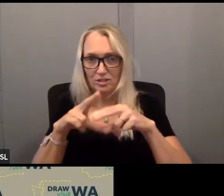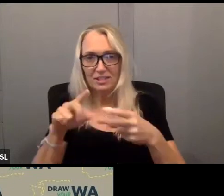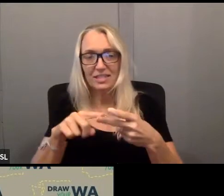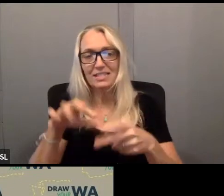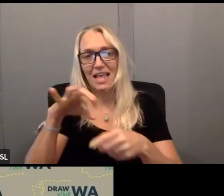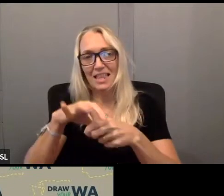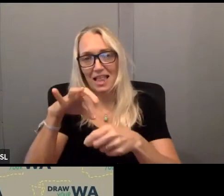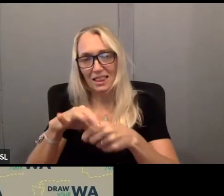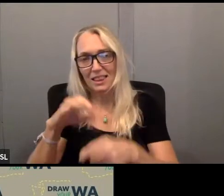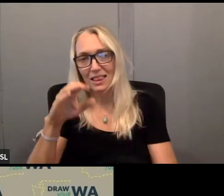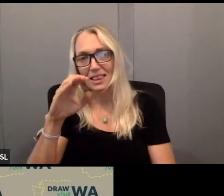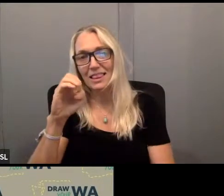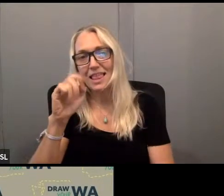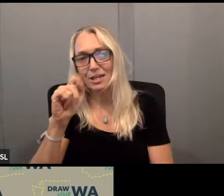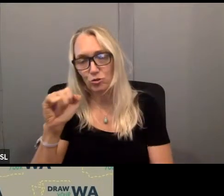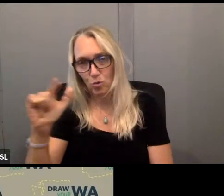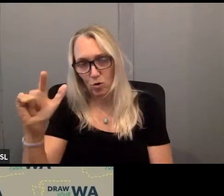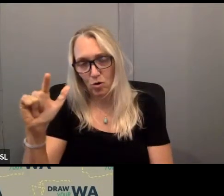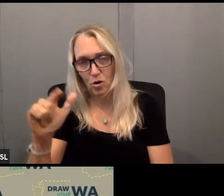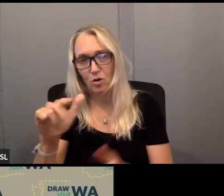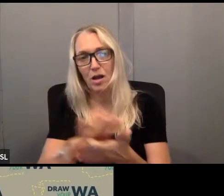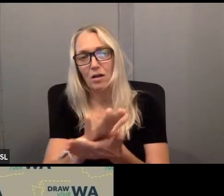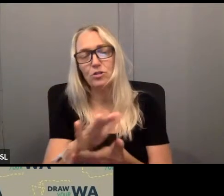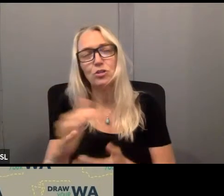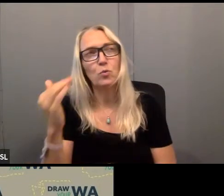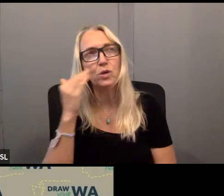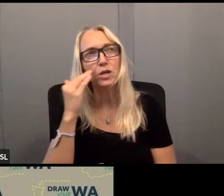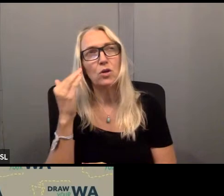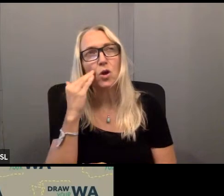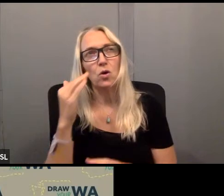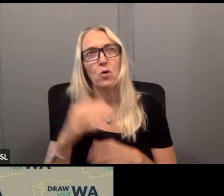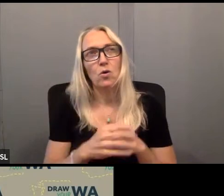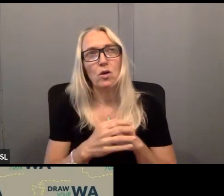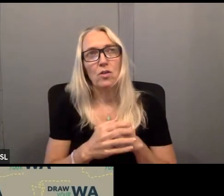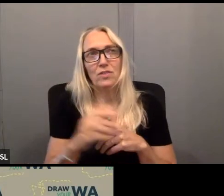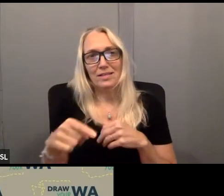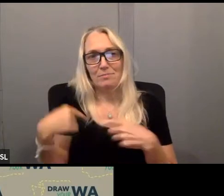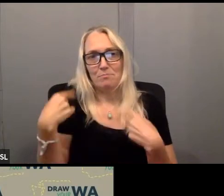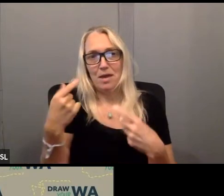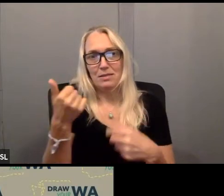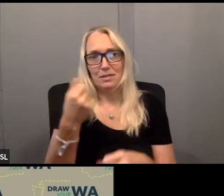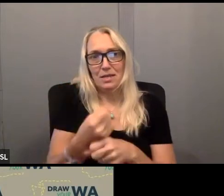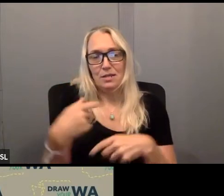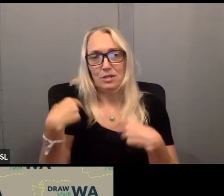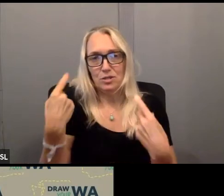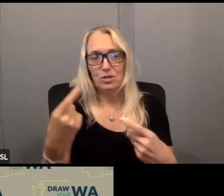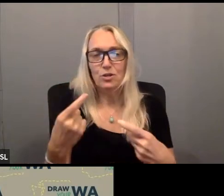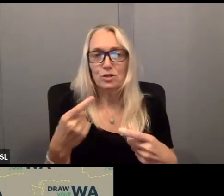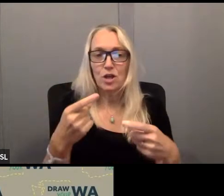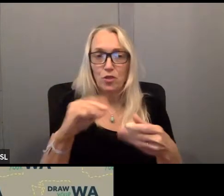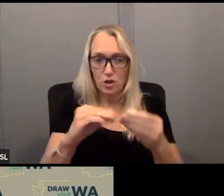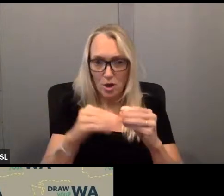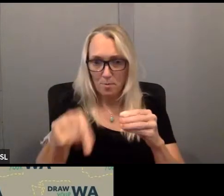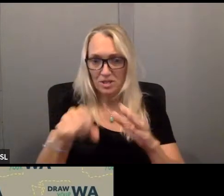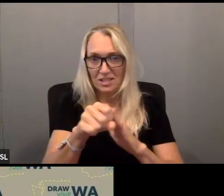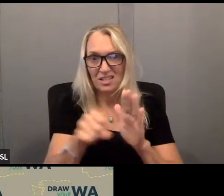not. Based on that data, we know that in the last decade, the population of our state grew